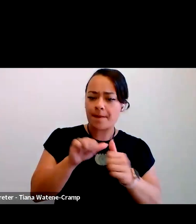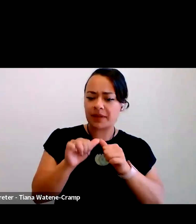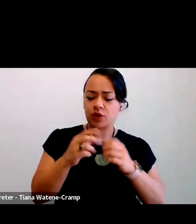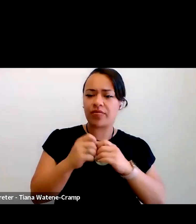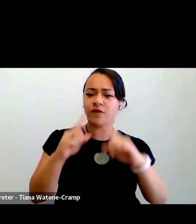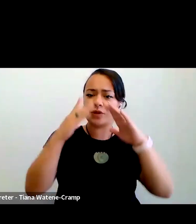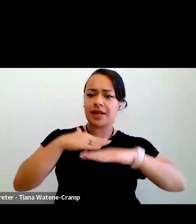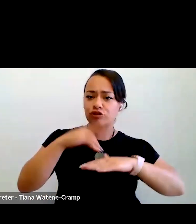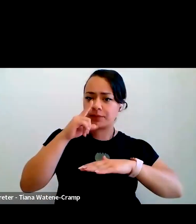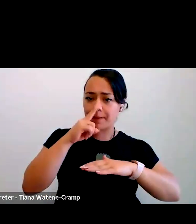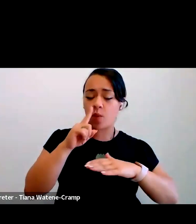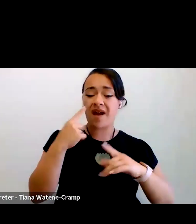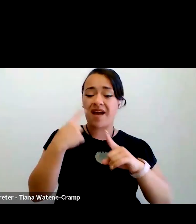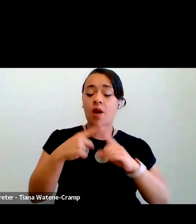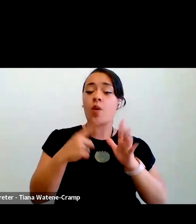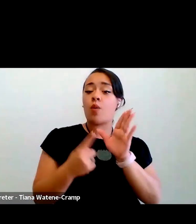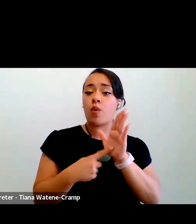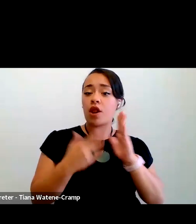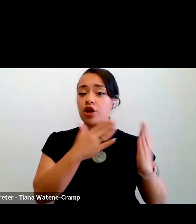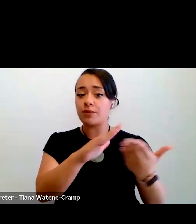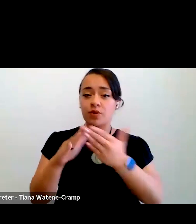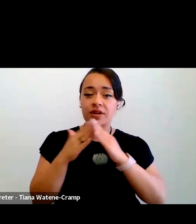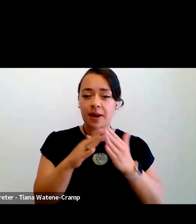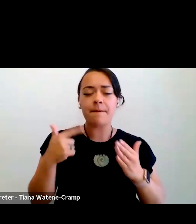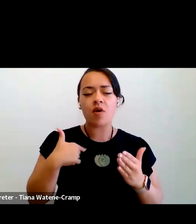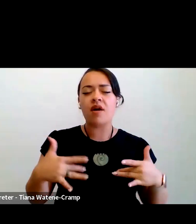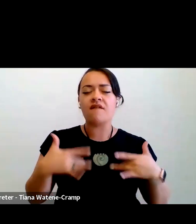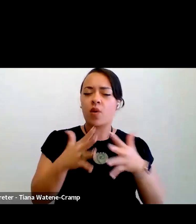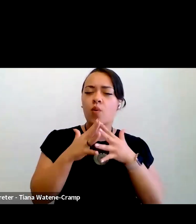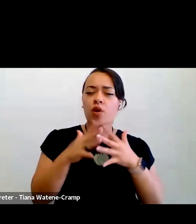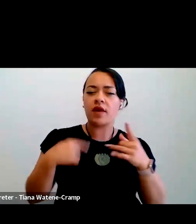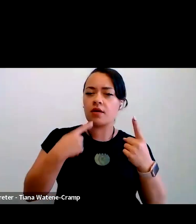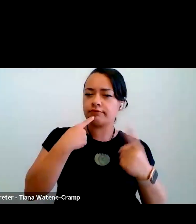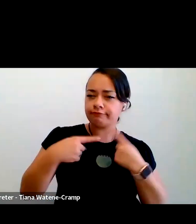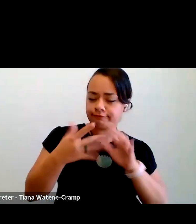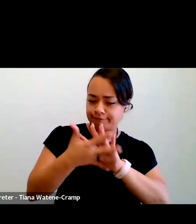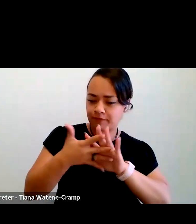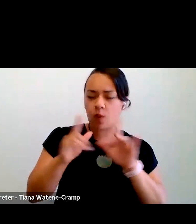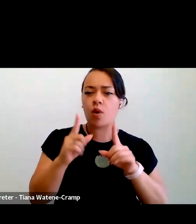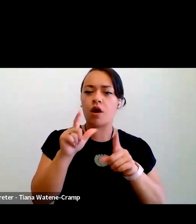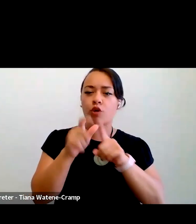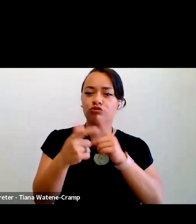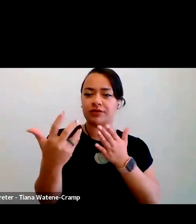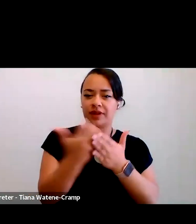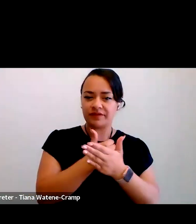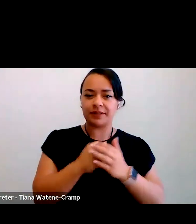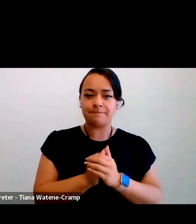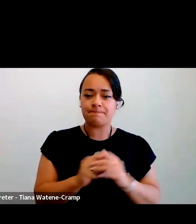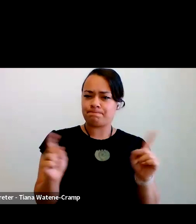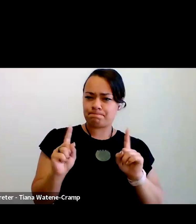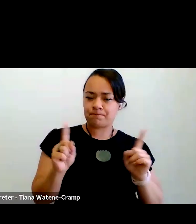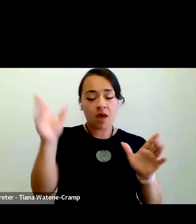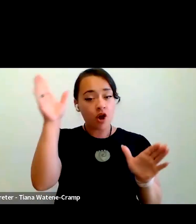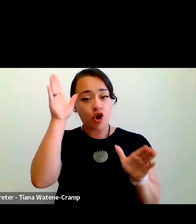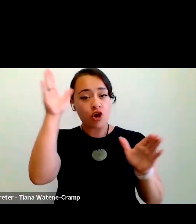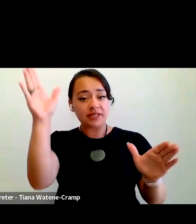But before doing so, I thought it might be useful to define cultural safety. So what is cultural safety? The concept and practice of